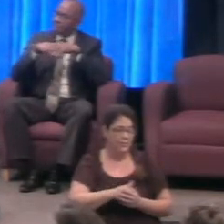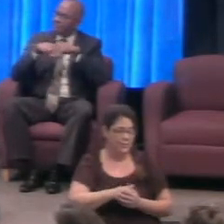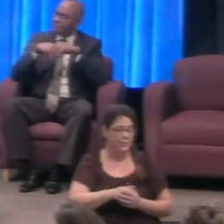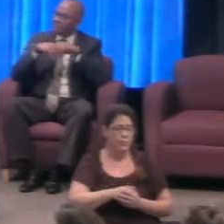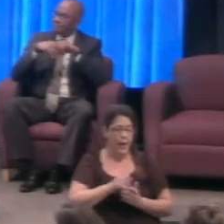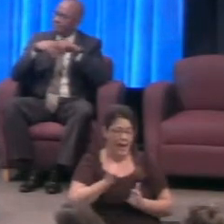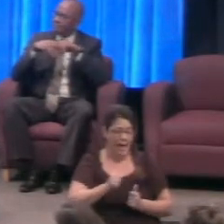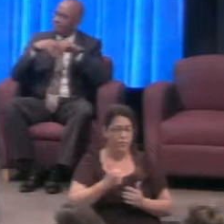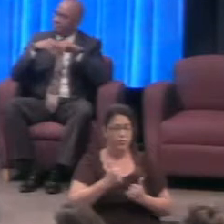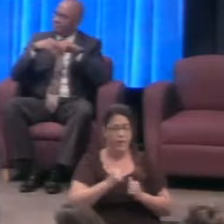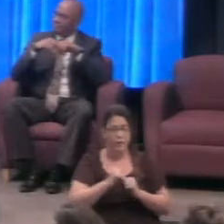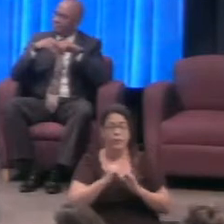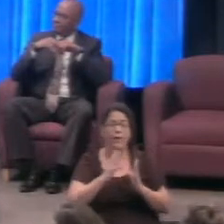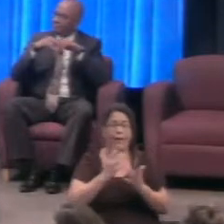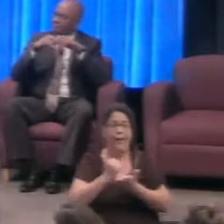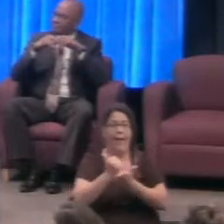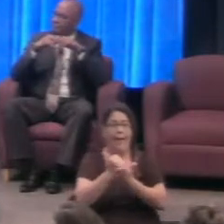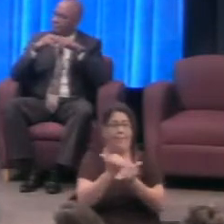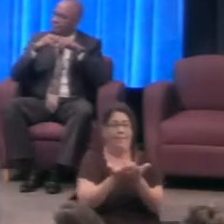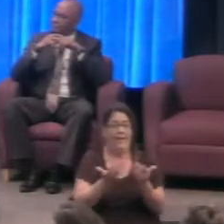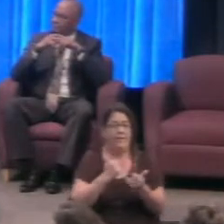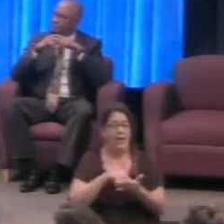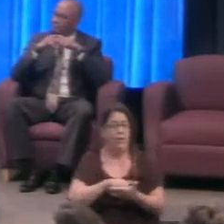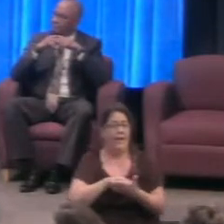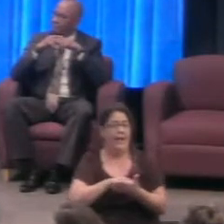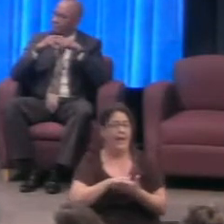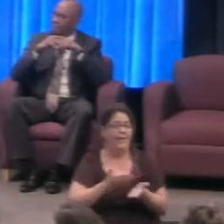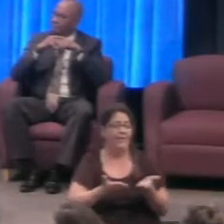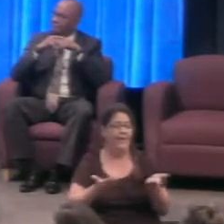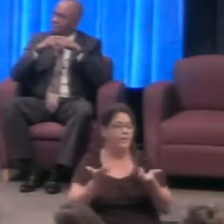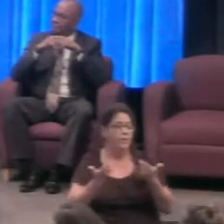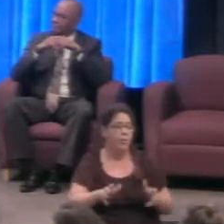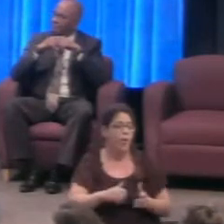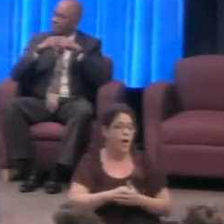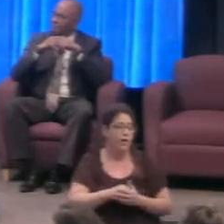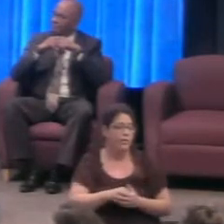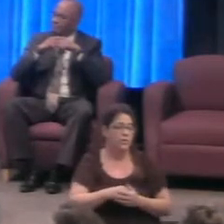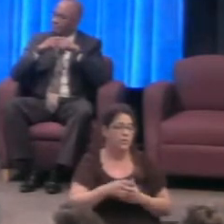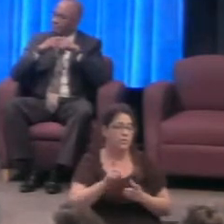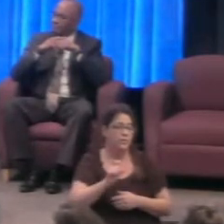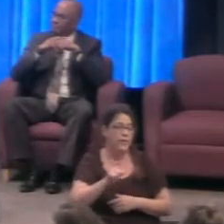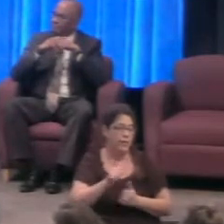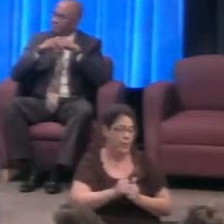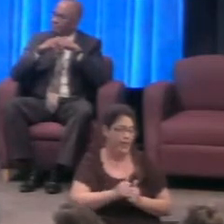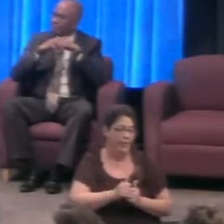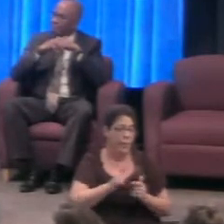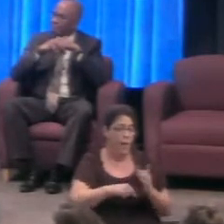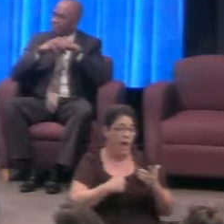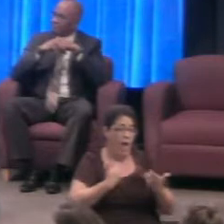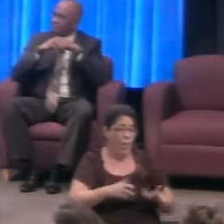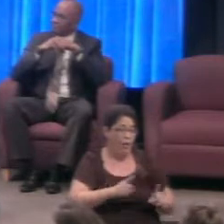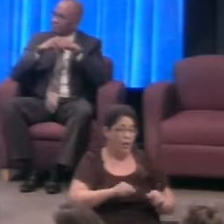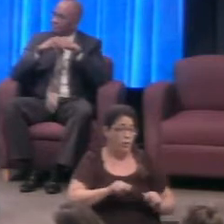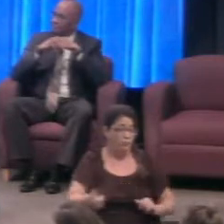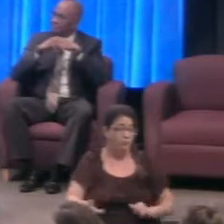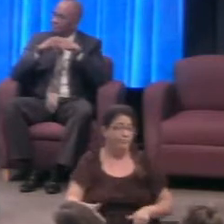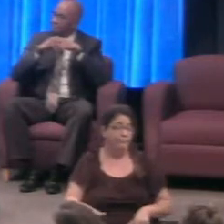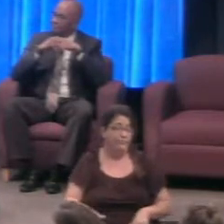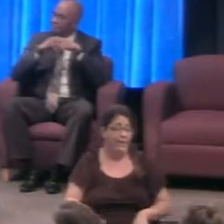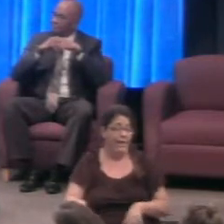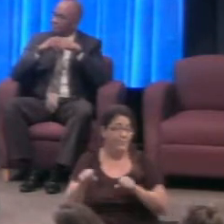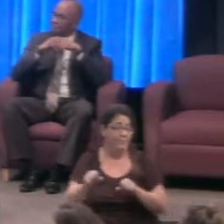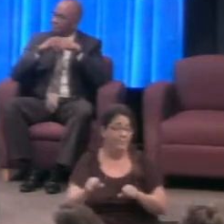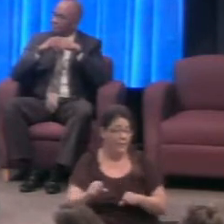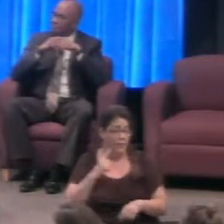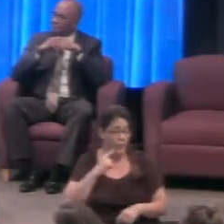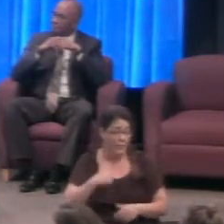and things that I don't want to deal with, the deputy picks up. And even as recently as yesterday afternoon, I was asking